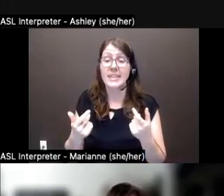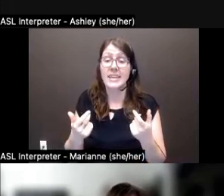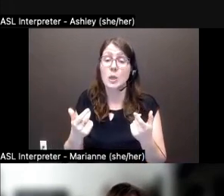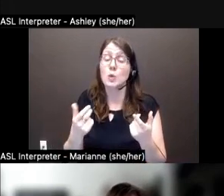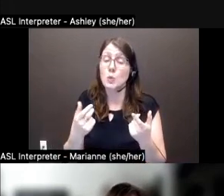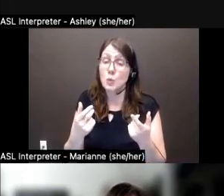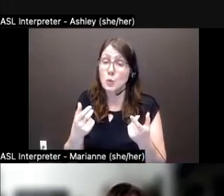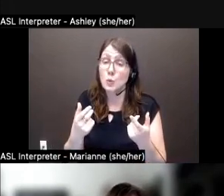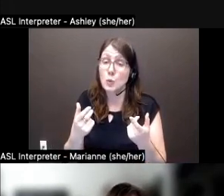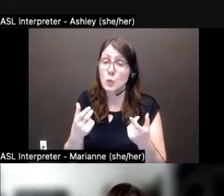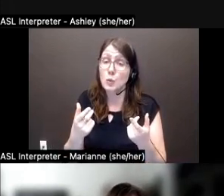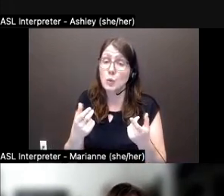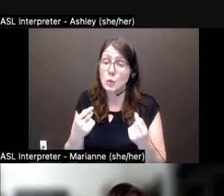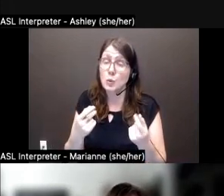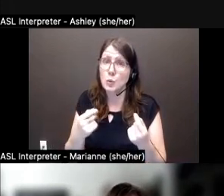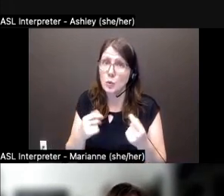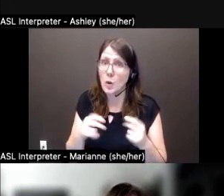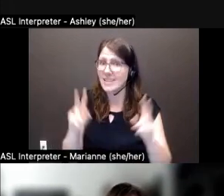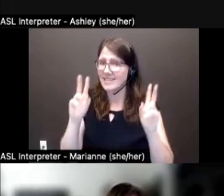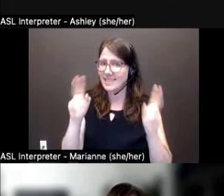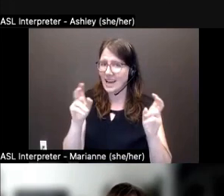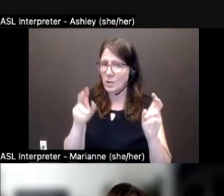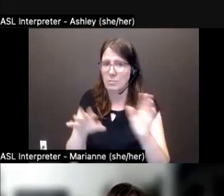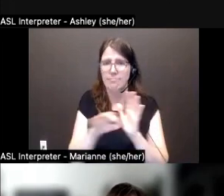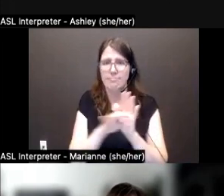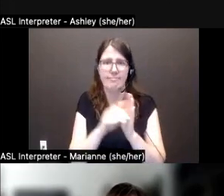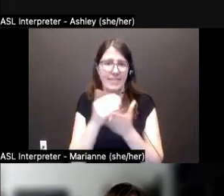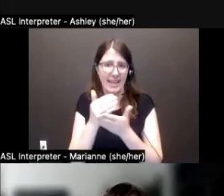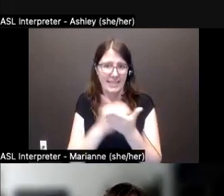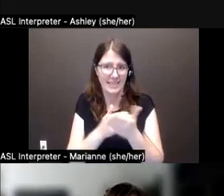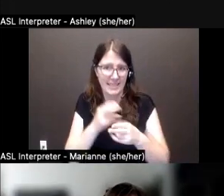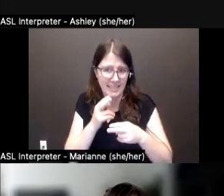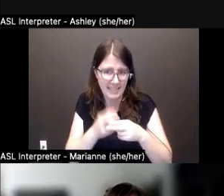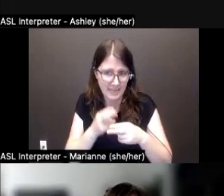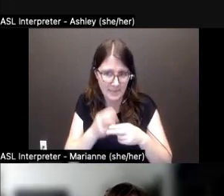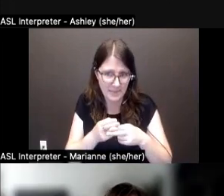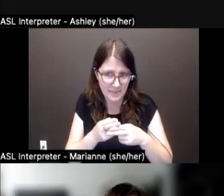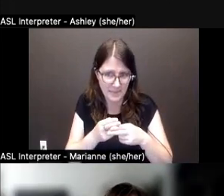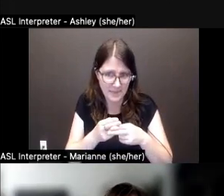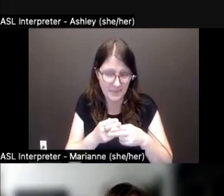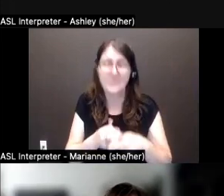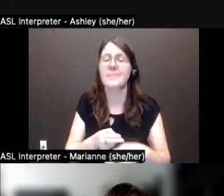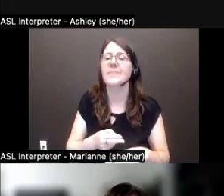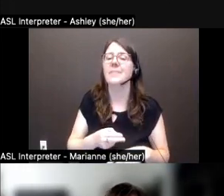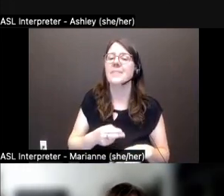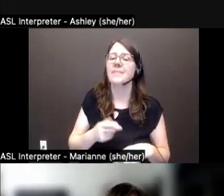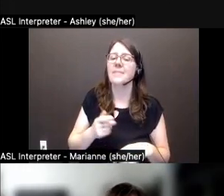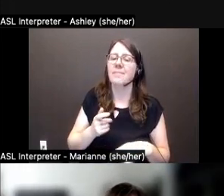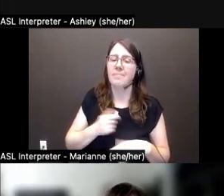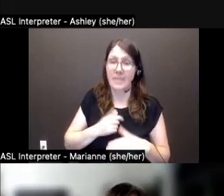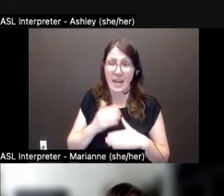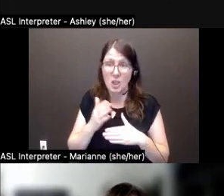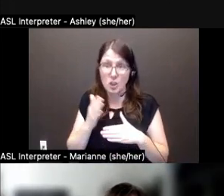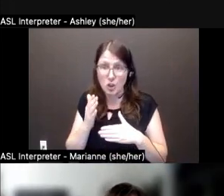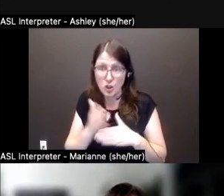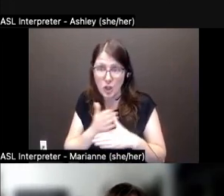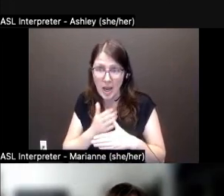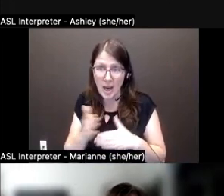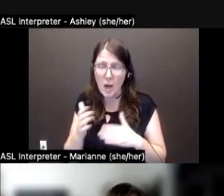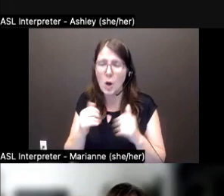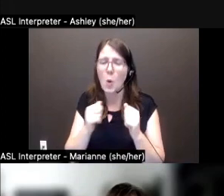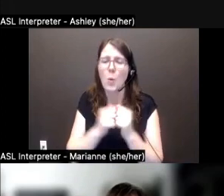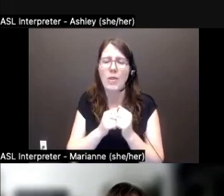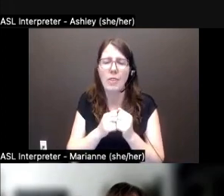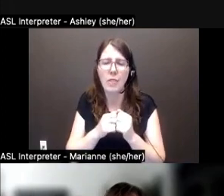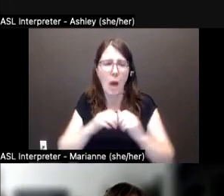lesson's name, and then I share it with a team or a person who's collaborating with me, so